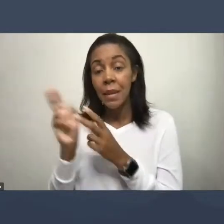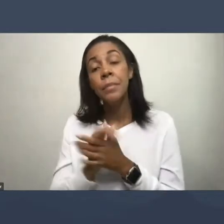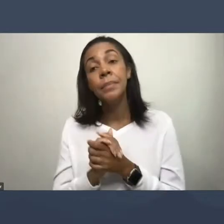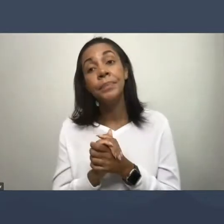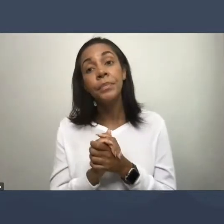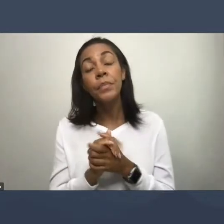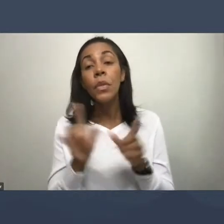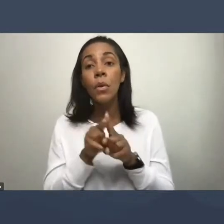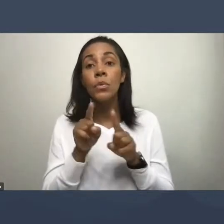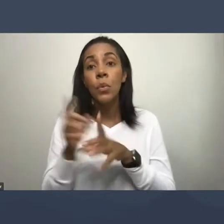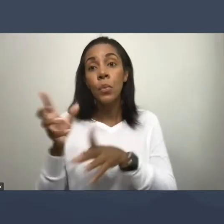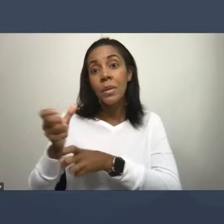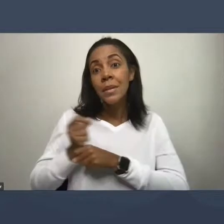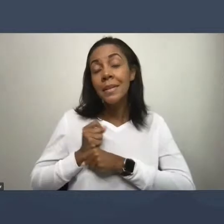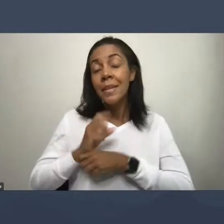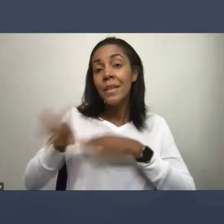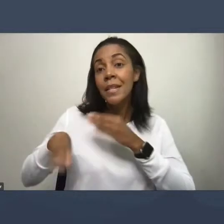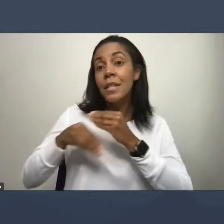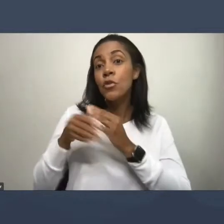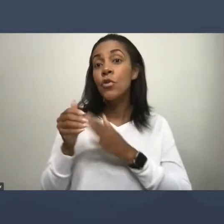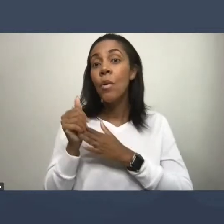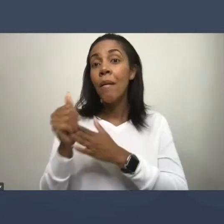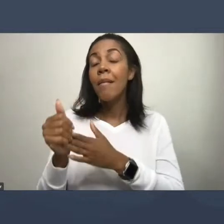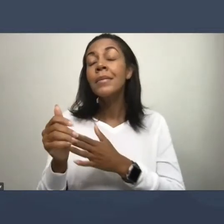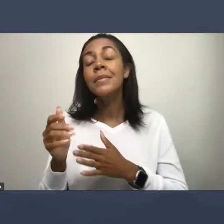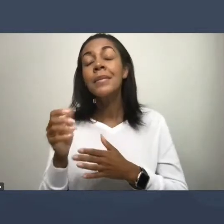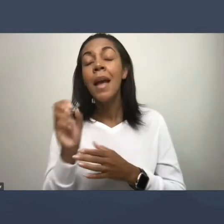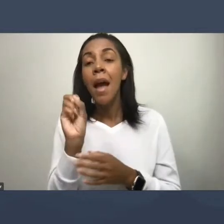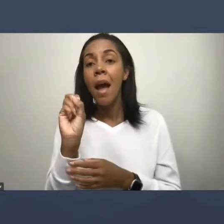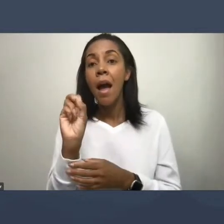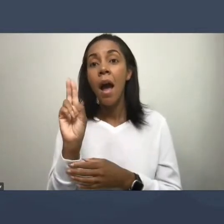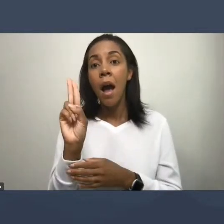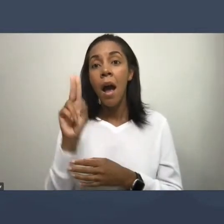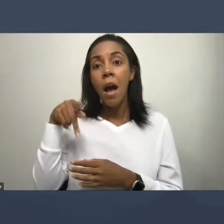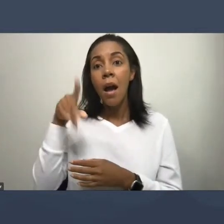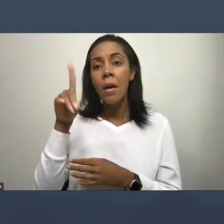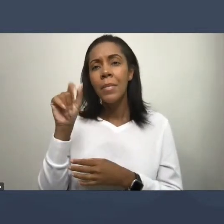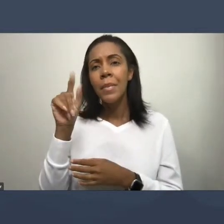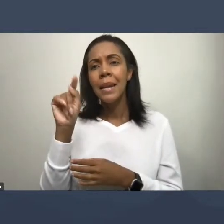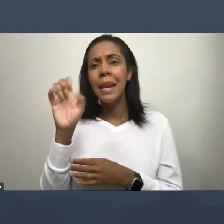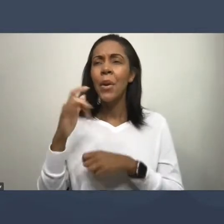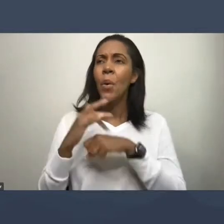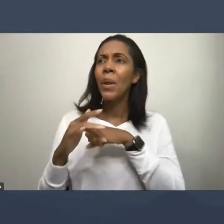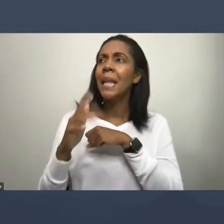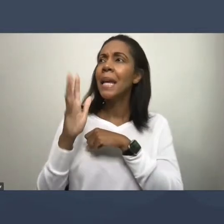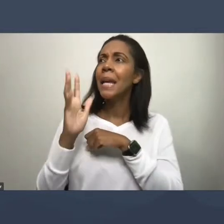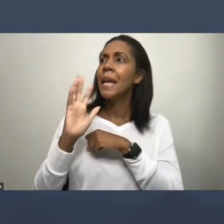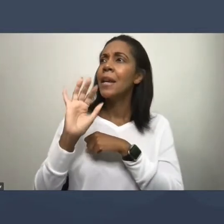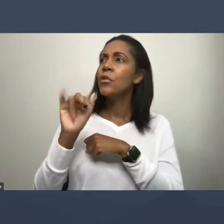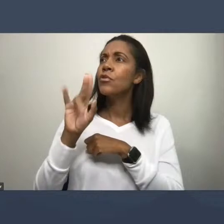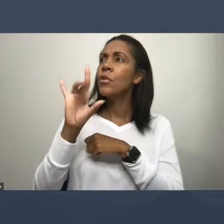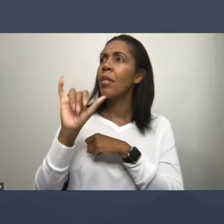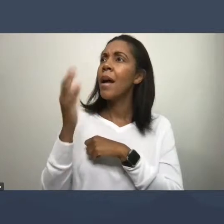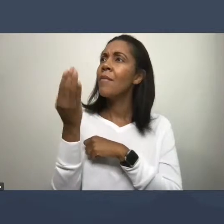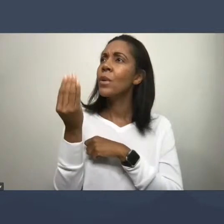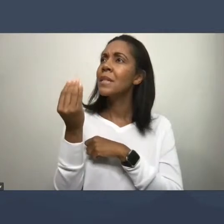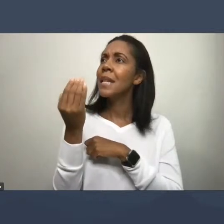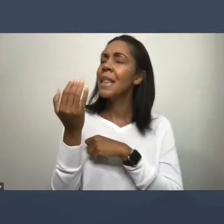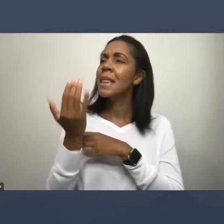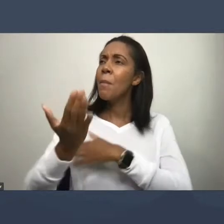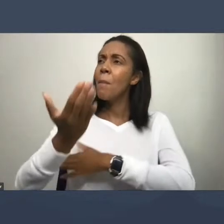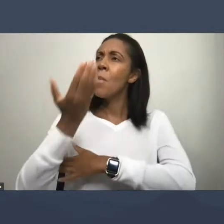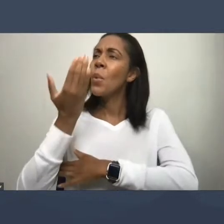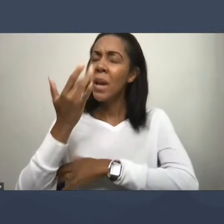additional guidance and updates early, I think, on the morning of July 14th,